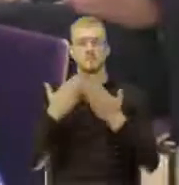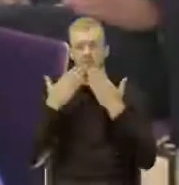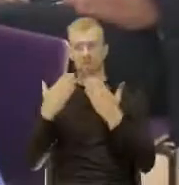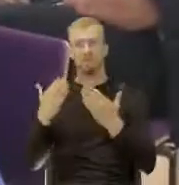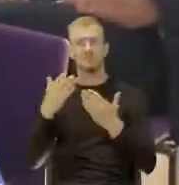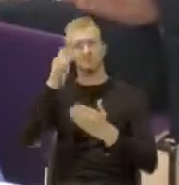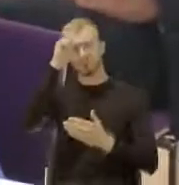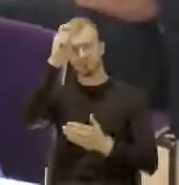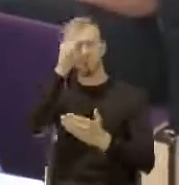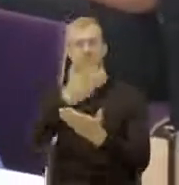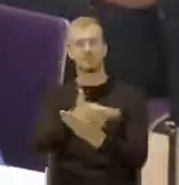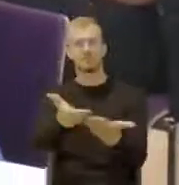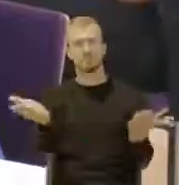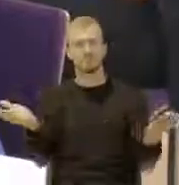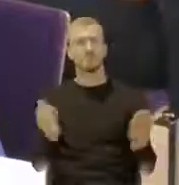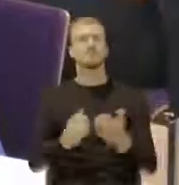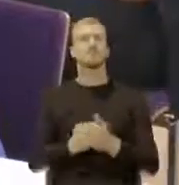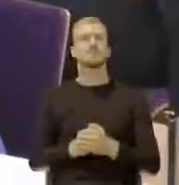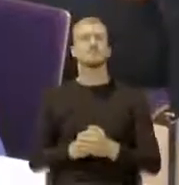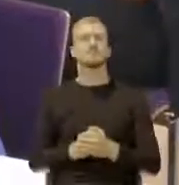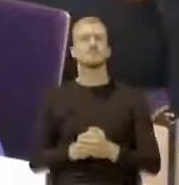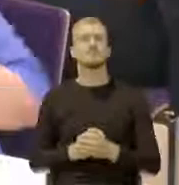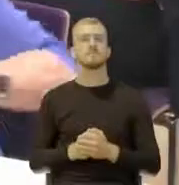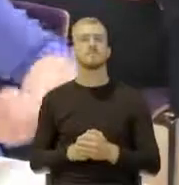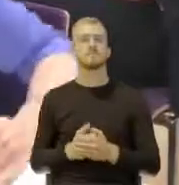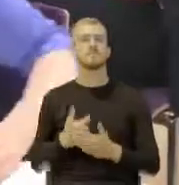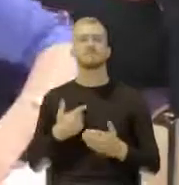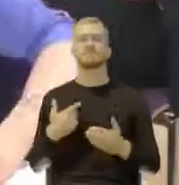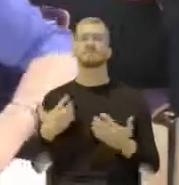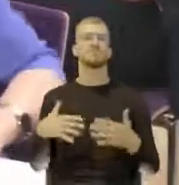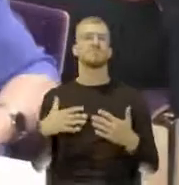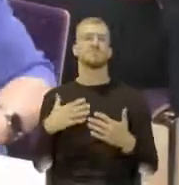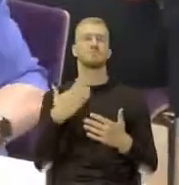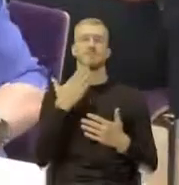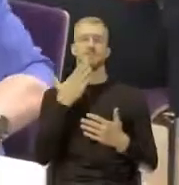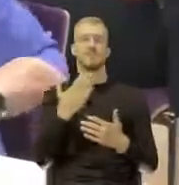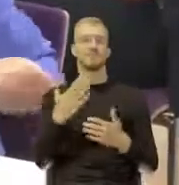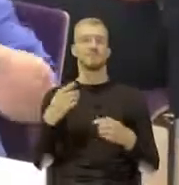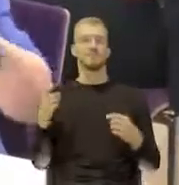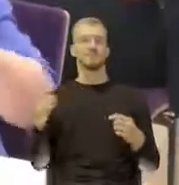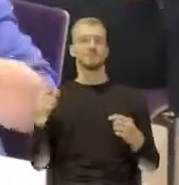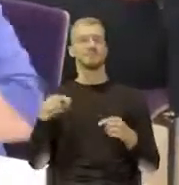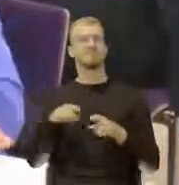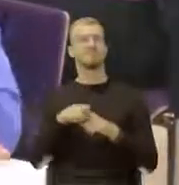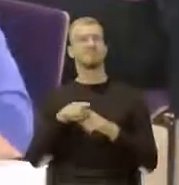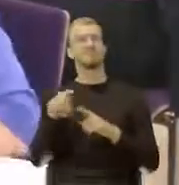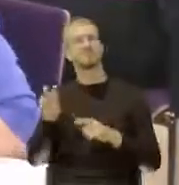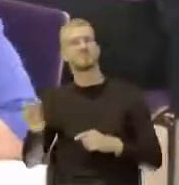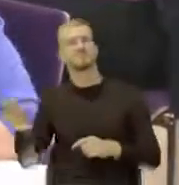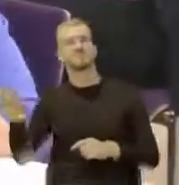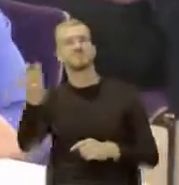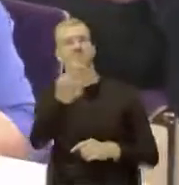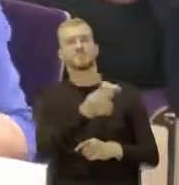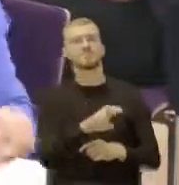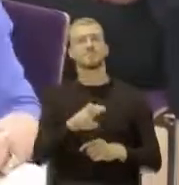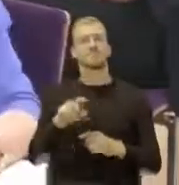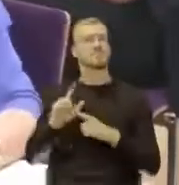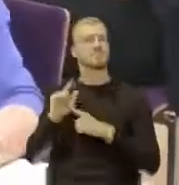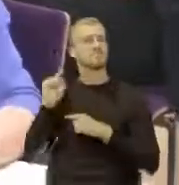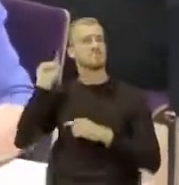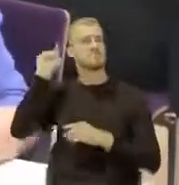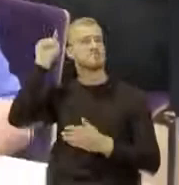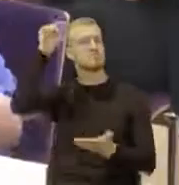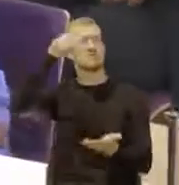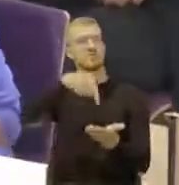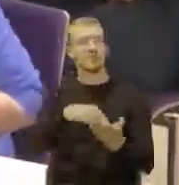It was a long way, but in the end, I am here. As we said, the local and regional governments